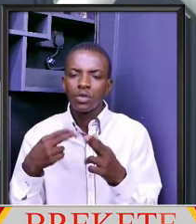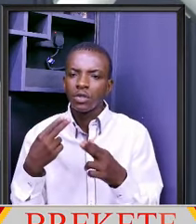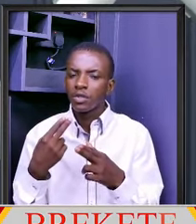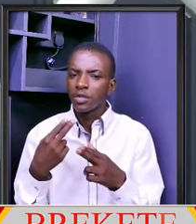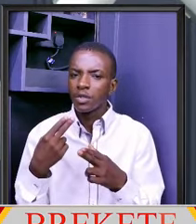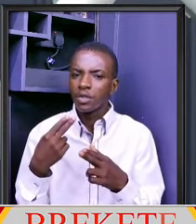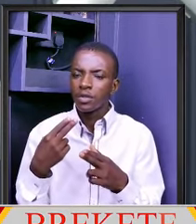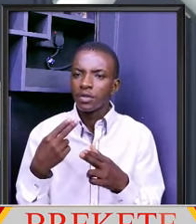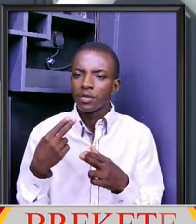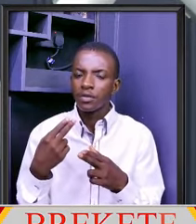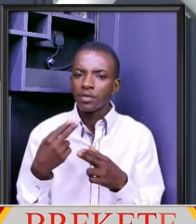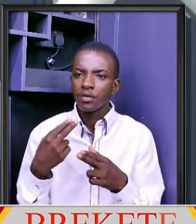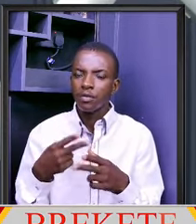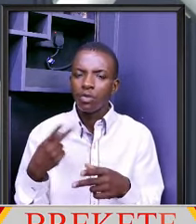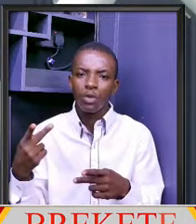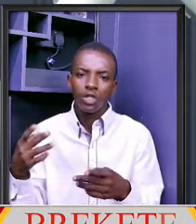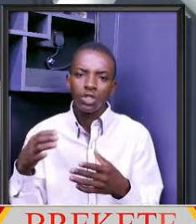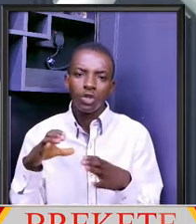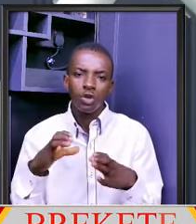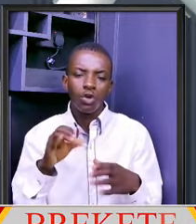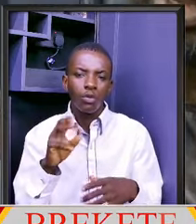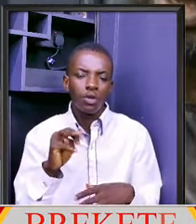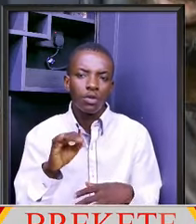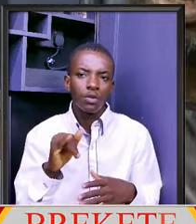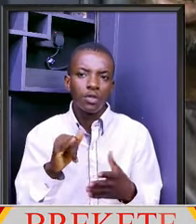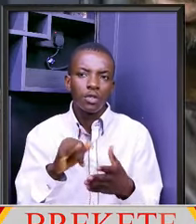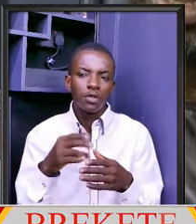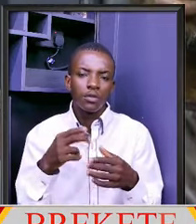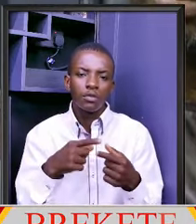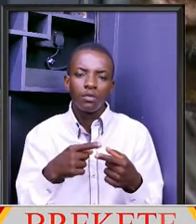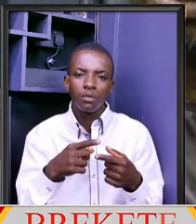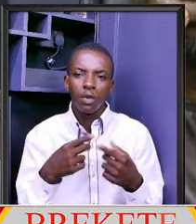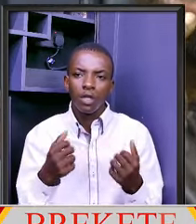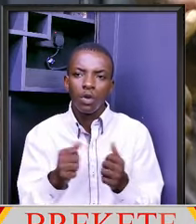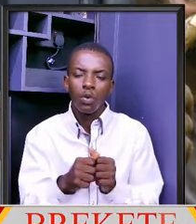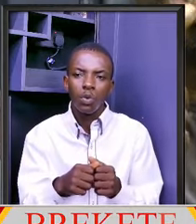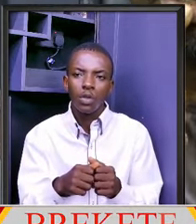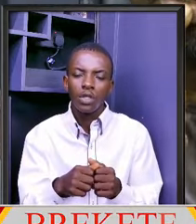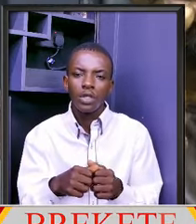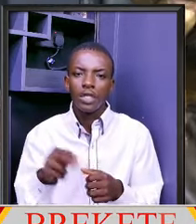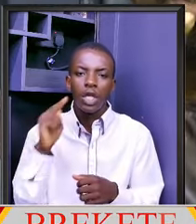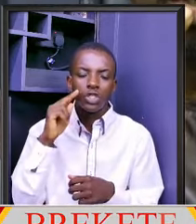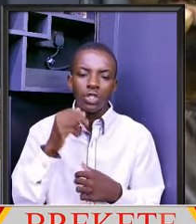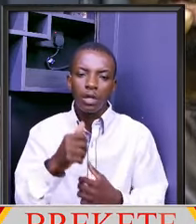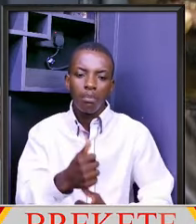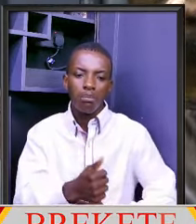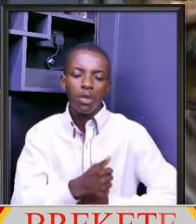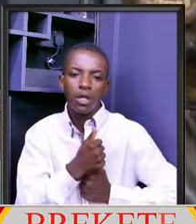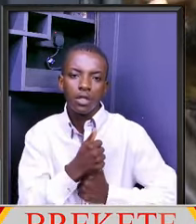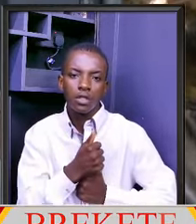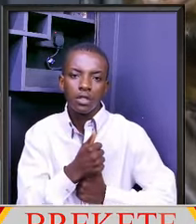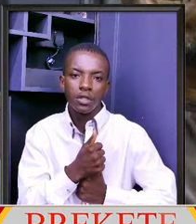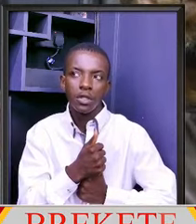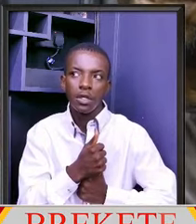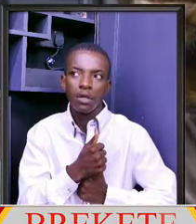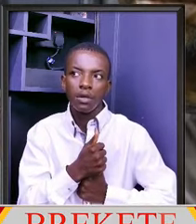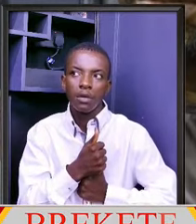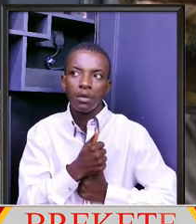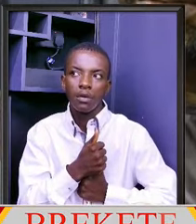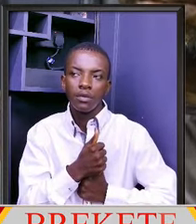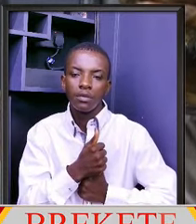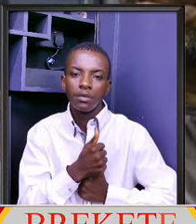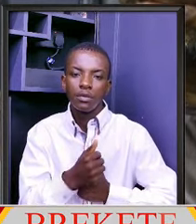the property company where they partner with Nigeria military, Nigerian Army